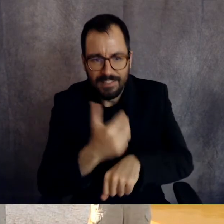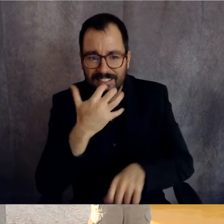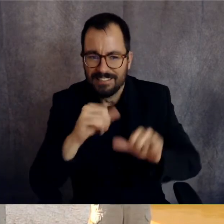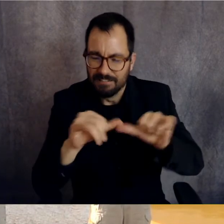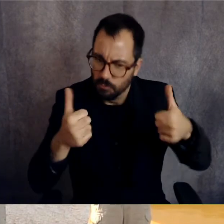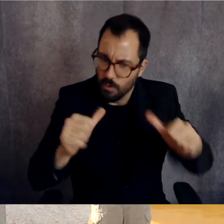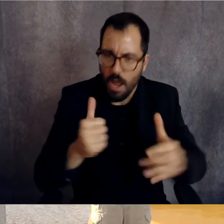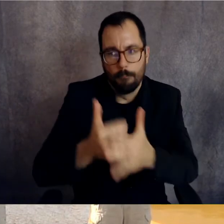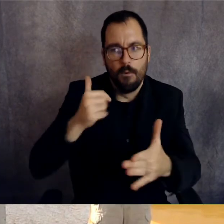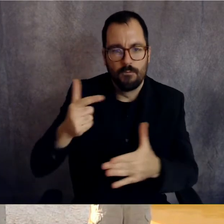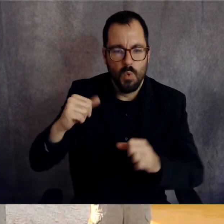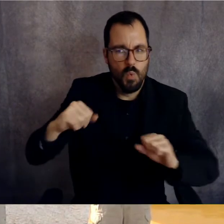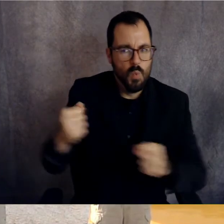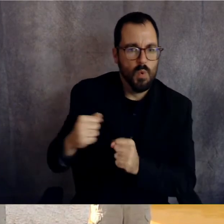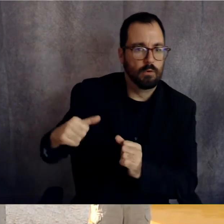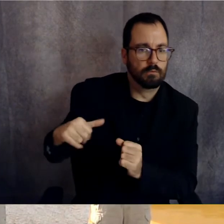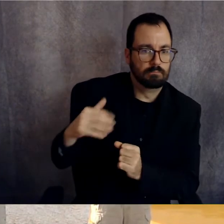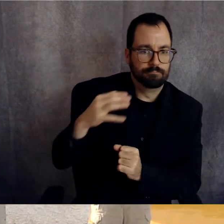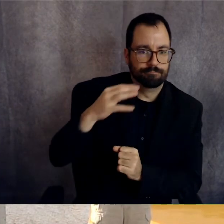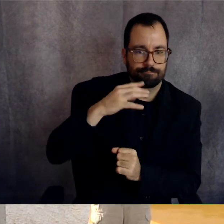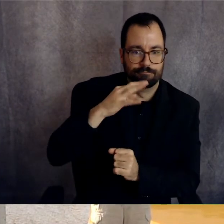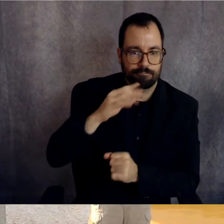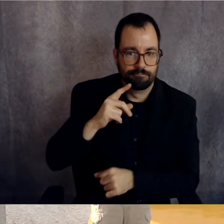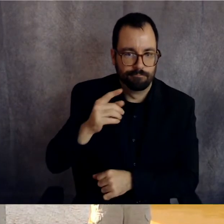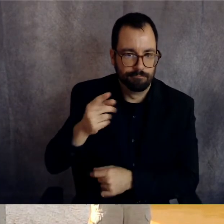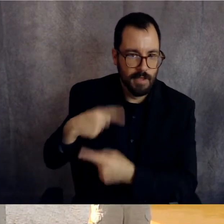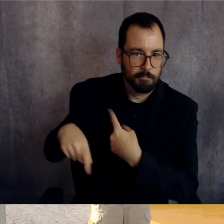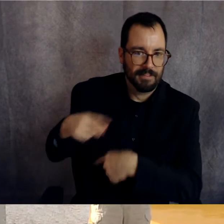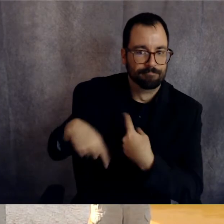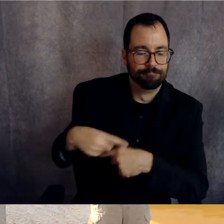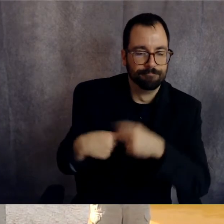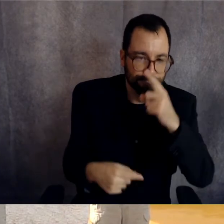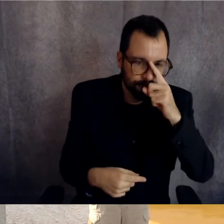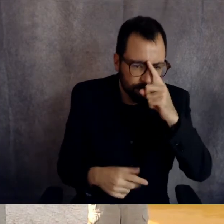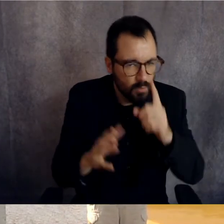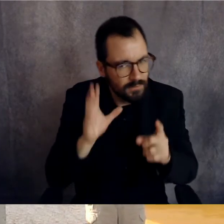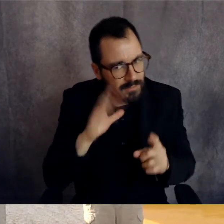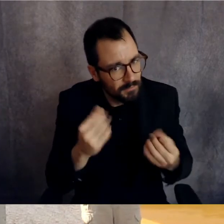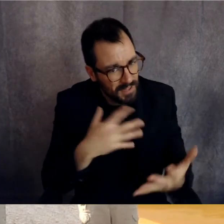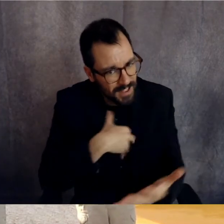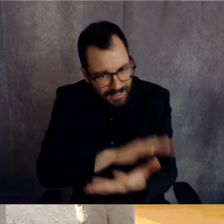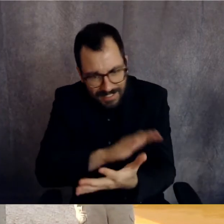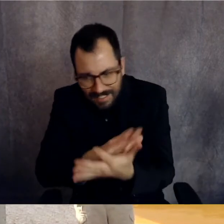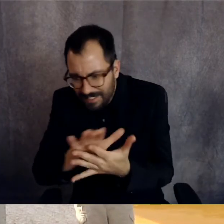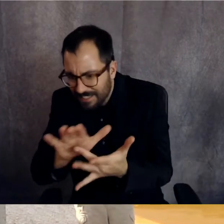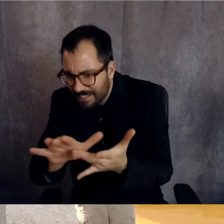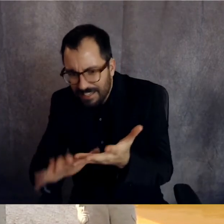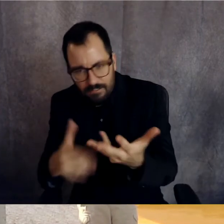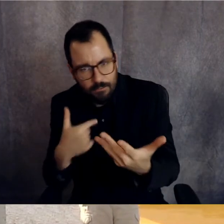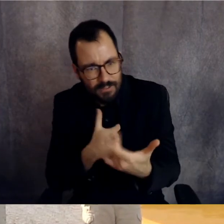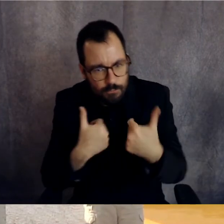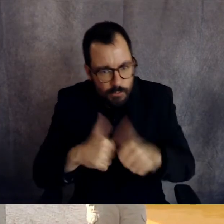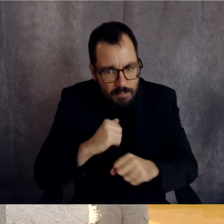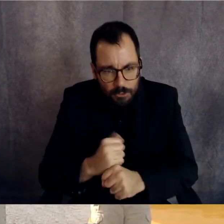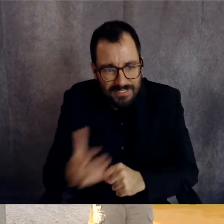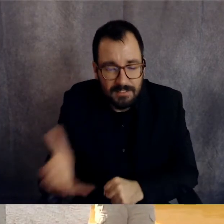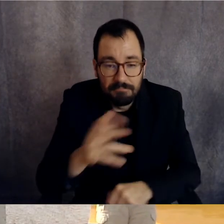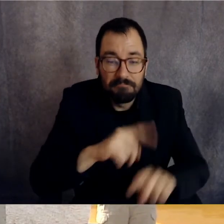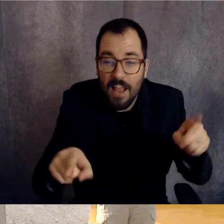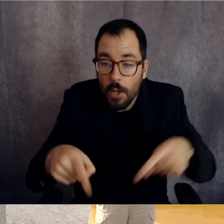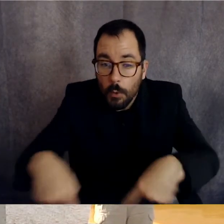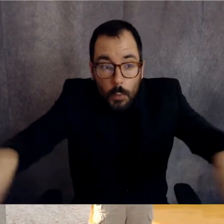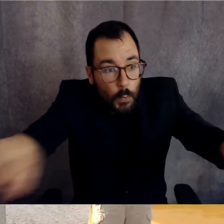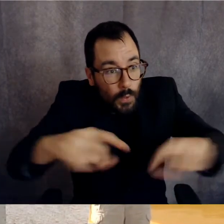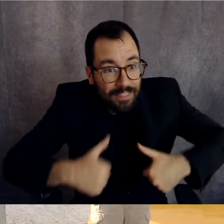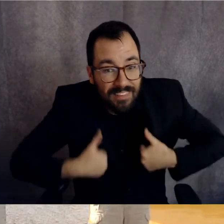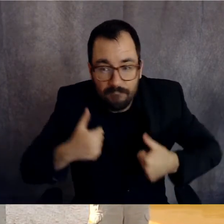arrives. So there's a lot of systems in place, a lot of safeguards in place, but you are our eyes and ears, and please reach out to